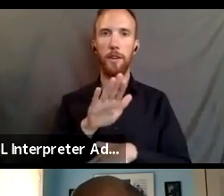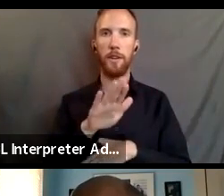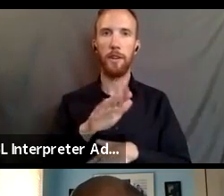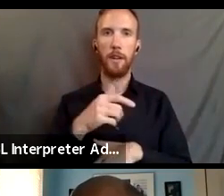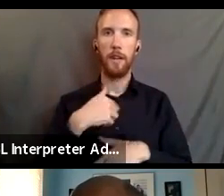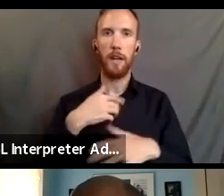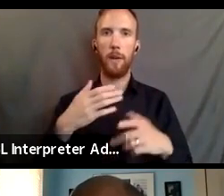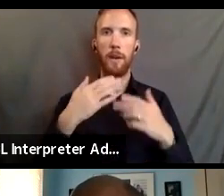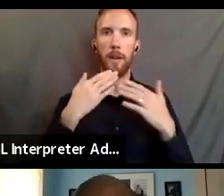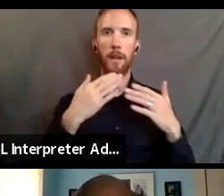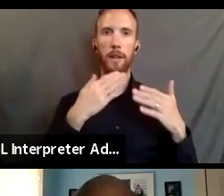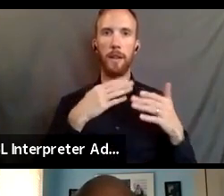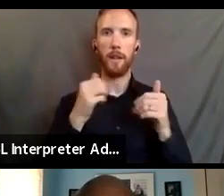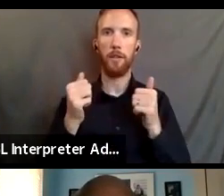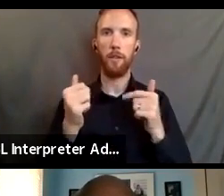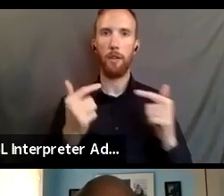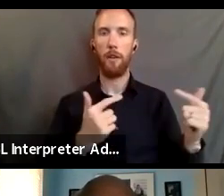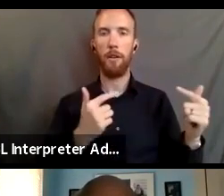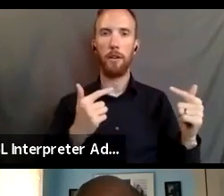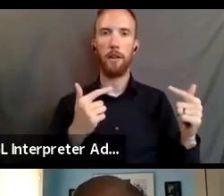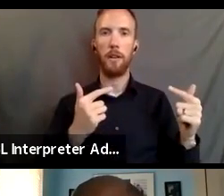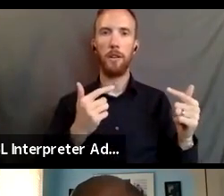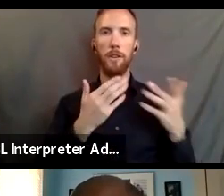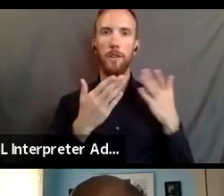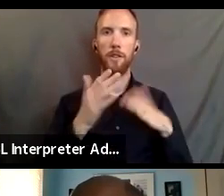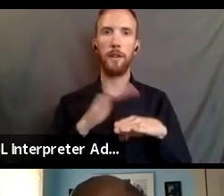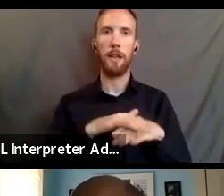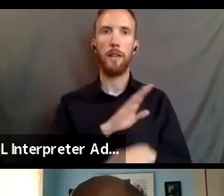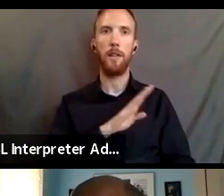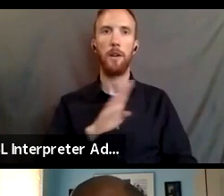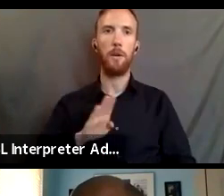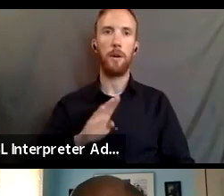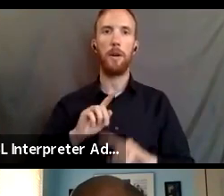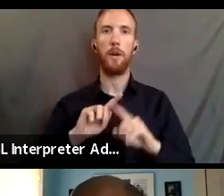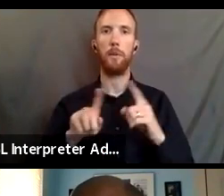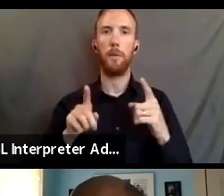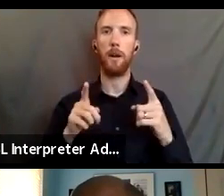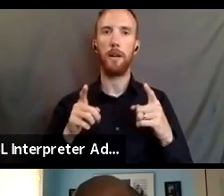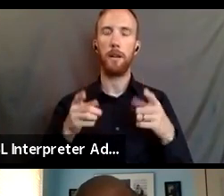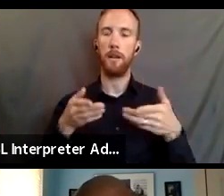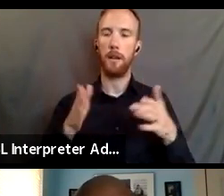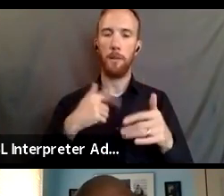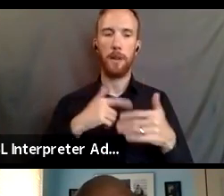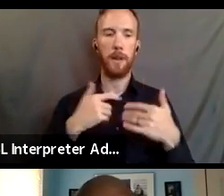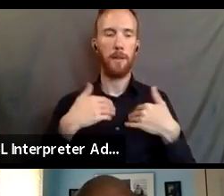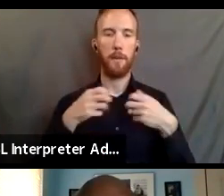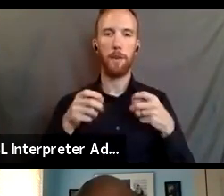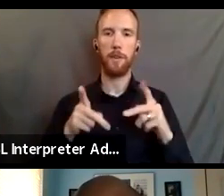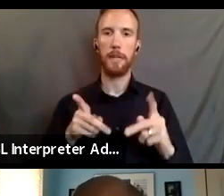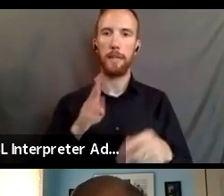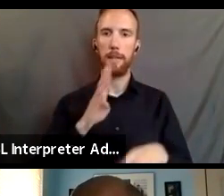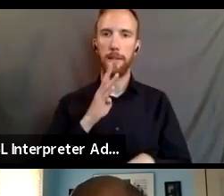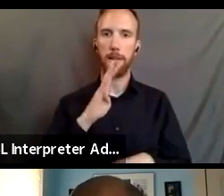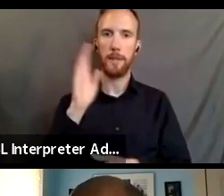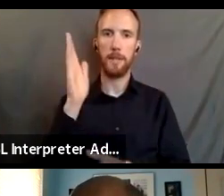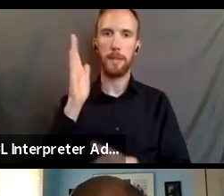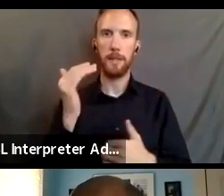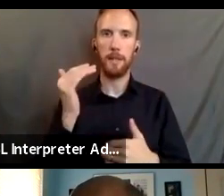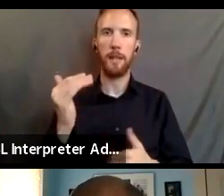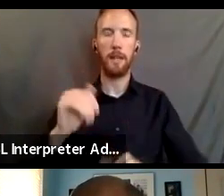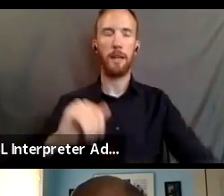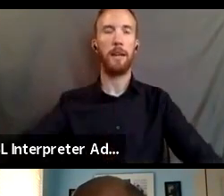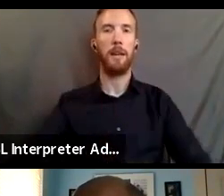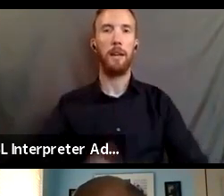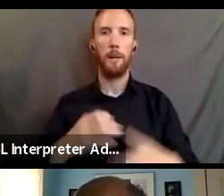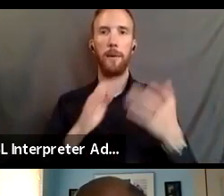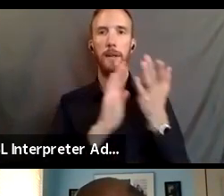thank each and every one of you who serve on the board but for allowing me an opportunity to speak today i want to commend the